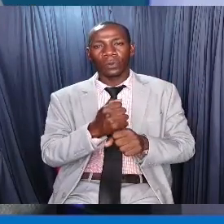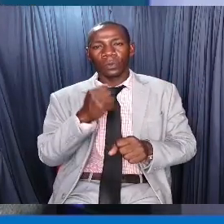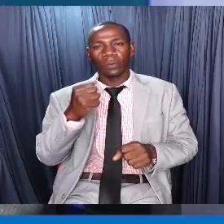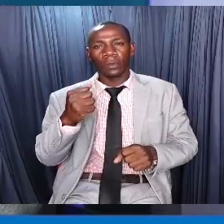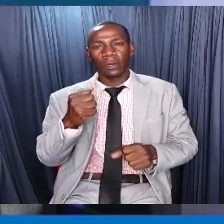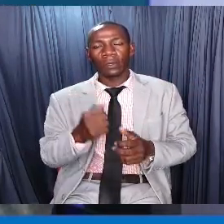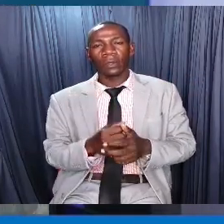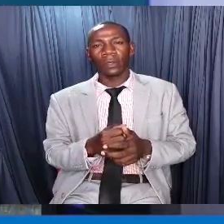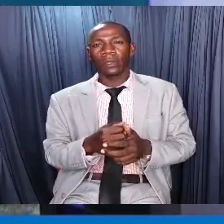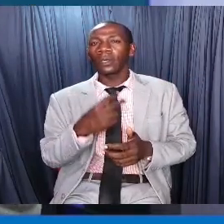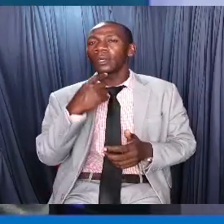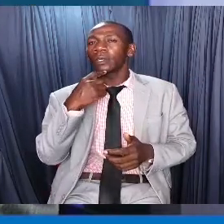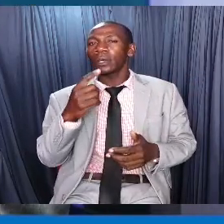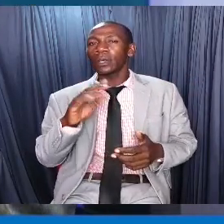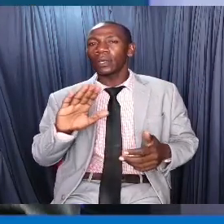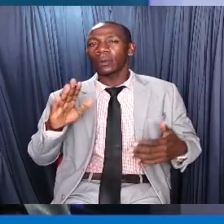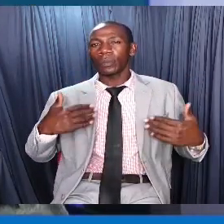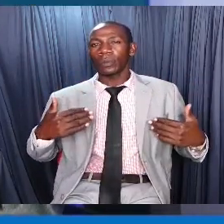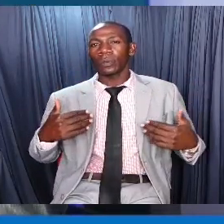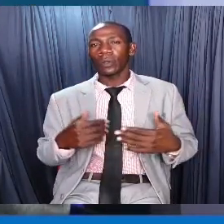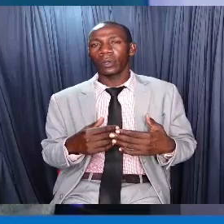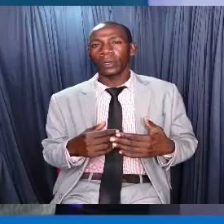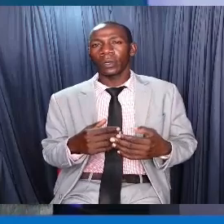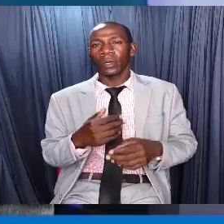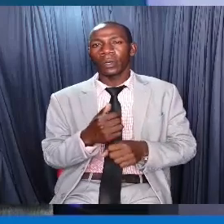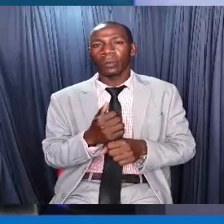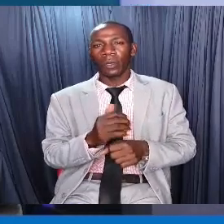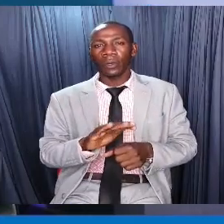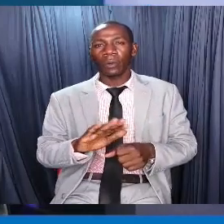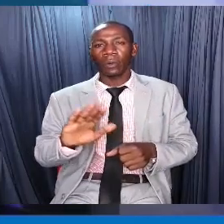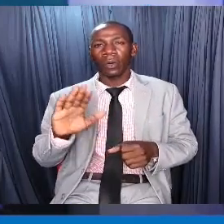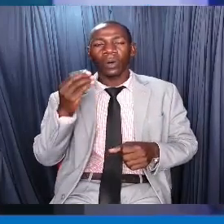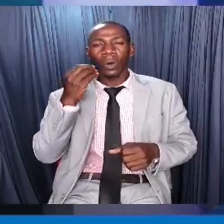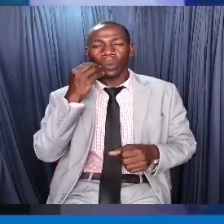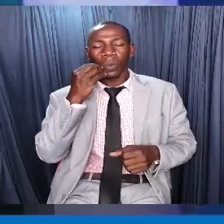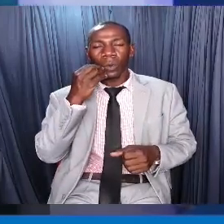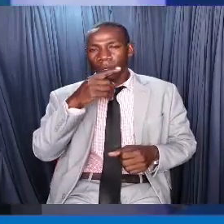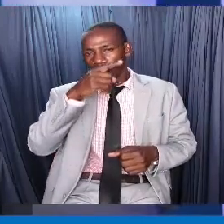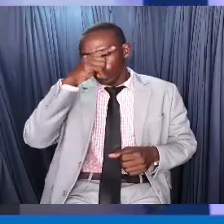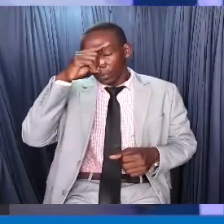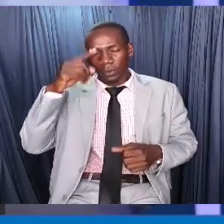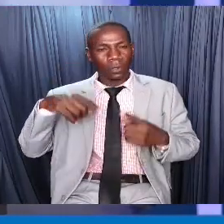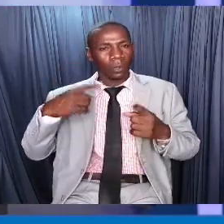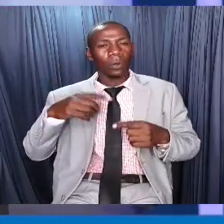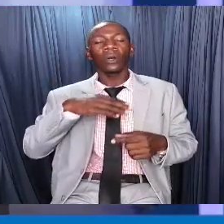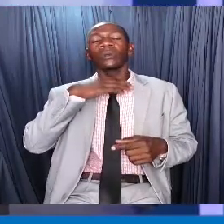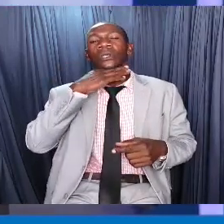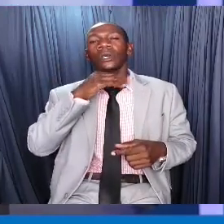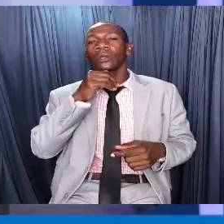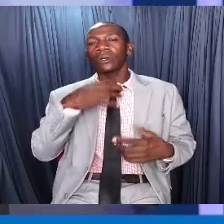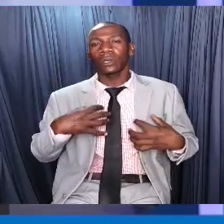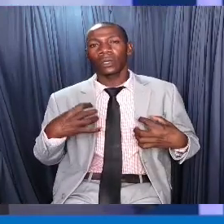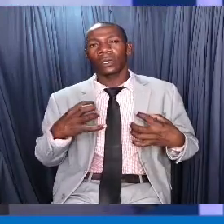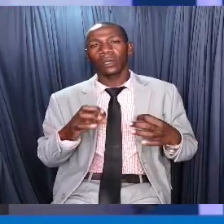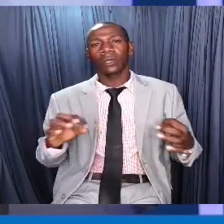15 years on top. Na ameambiwa wazi wazi. And he was told openly. Tengeneza mambo ya nyumba yako. Amend the affairs of your home. Maana utakufa wala hutapona. Or else you'll die, you won't